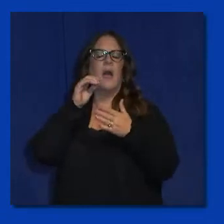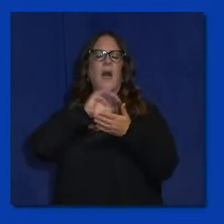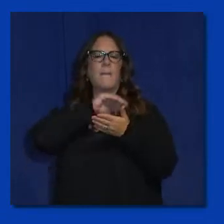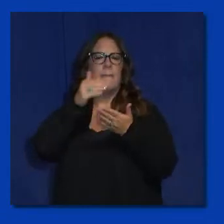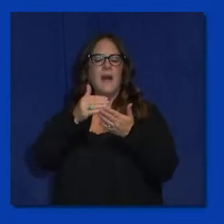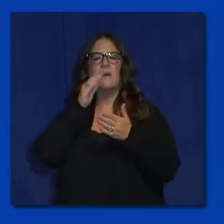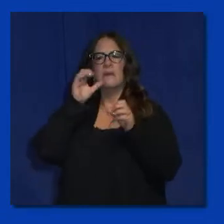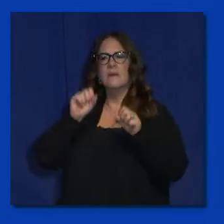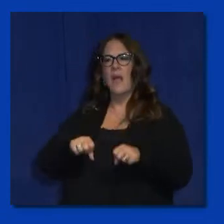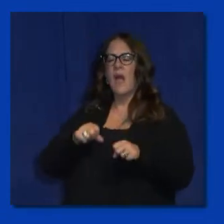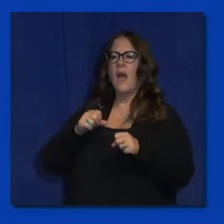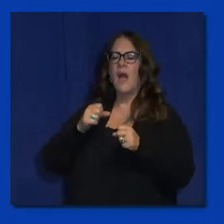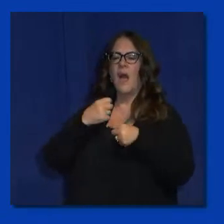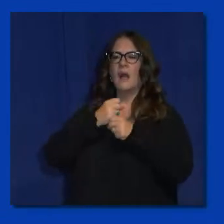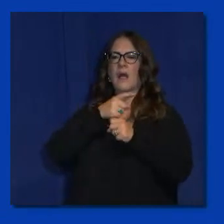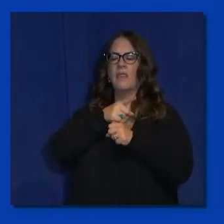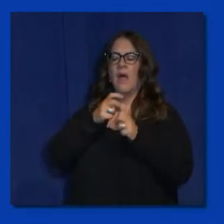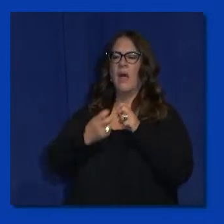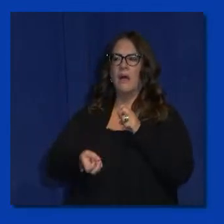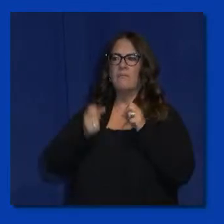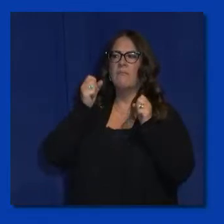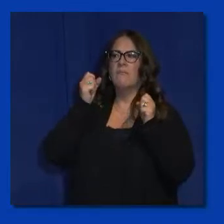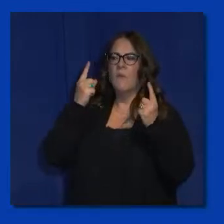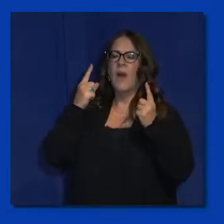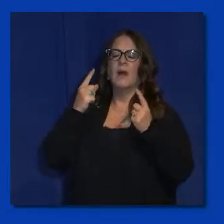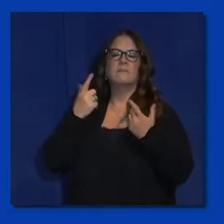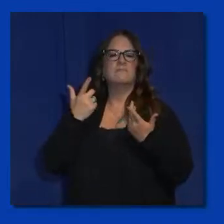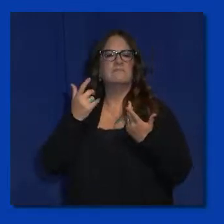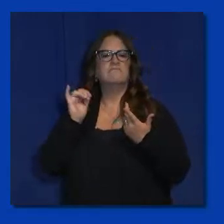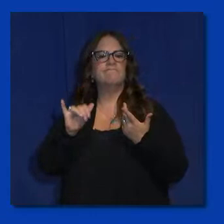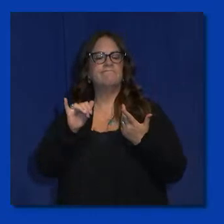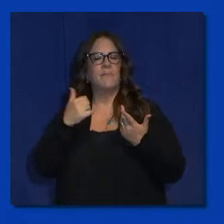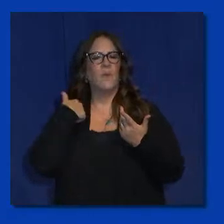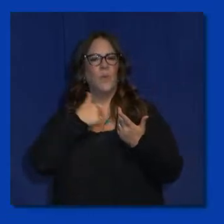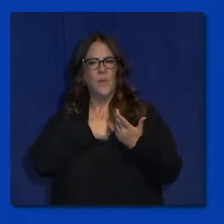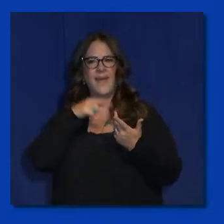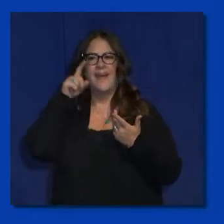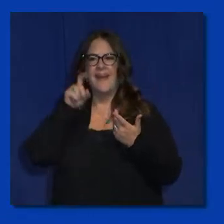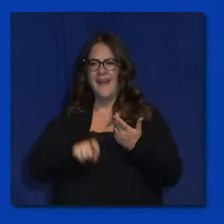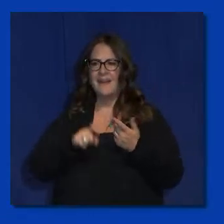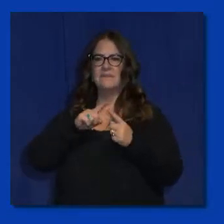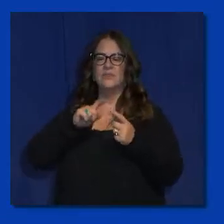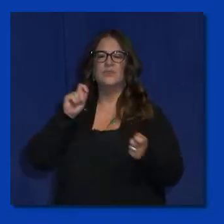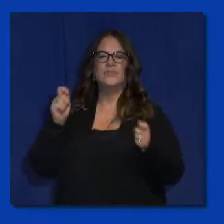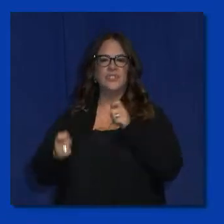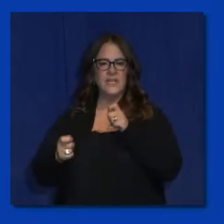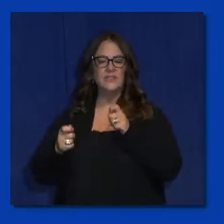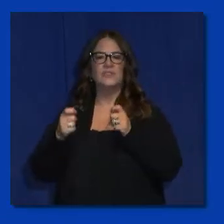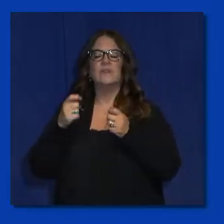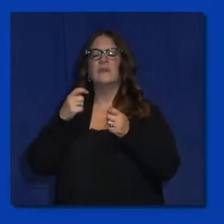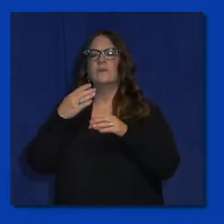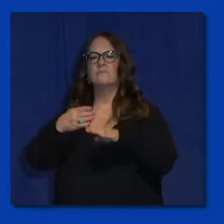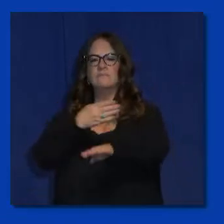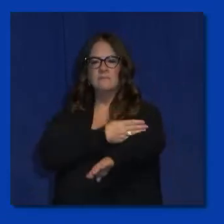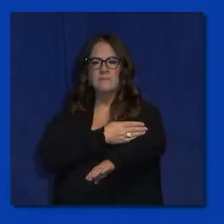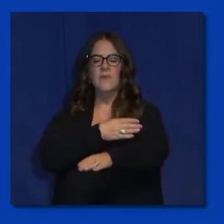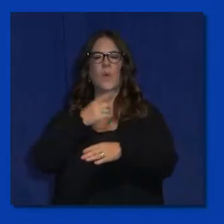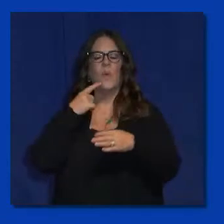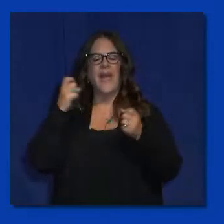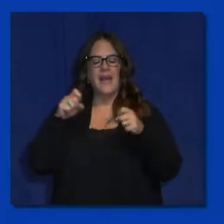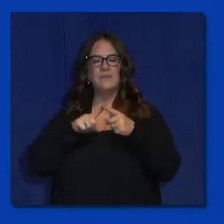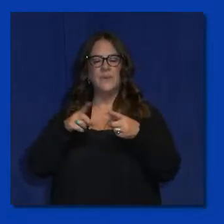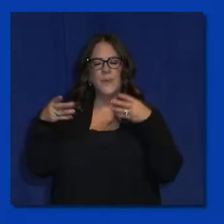mouth in a minute? We got to disabuse ourselves the way we've done things in the past. So streamlining is